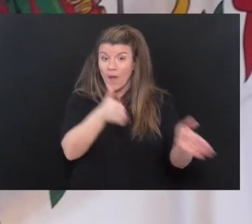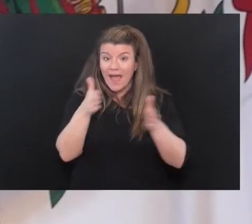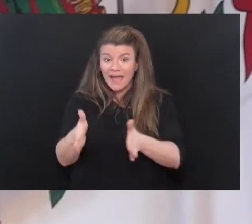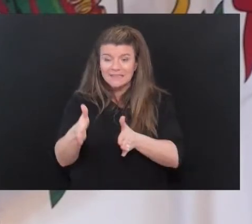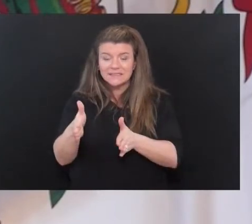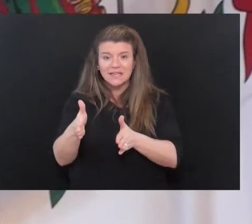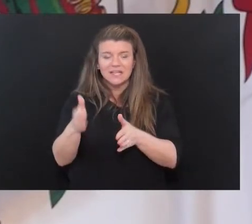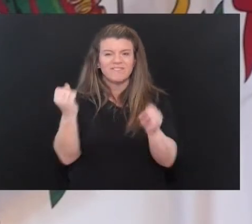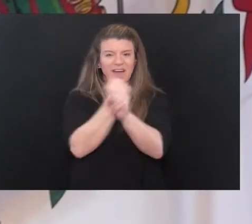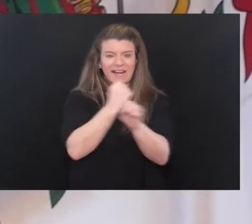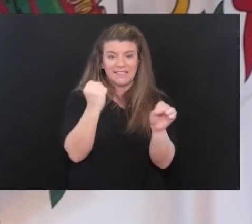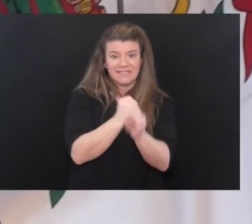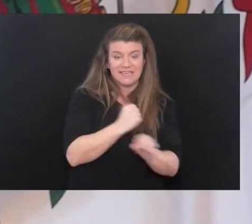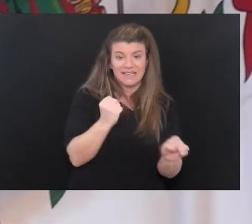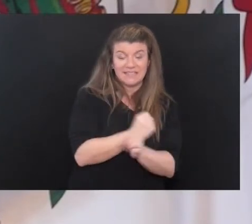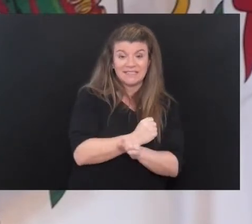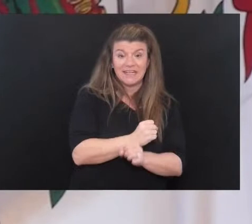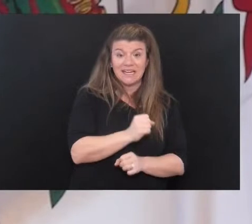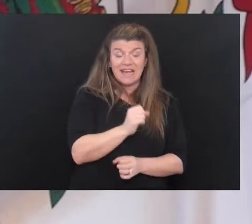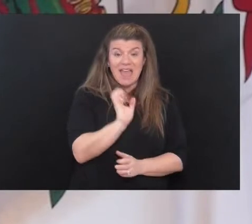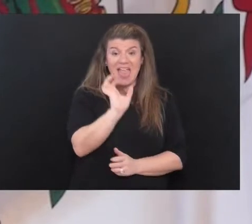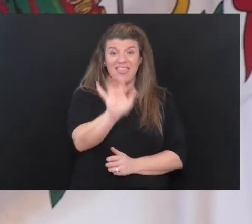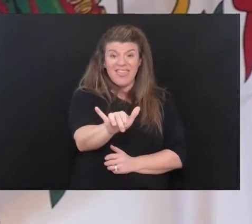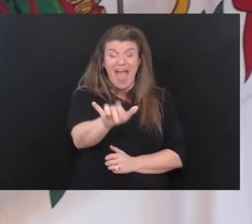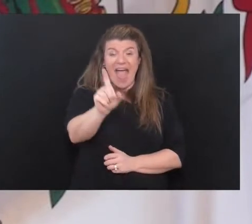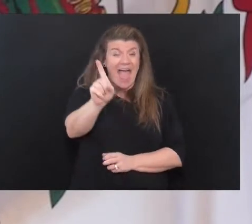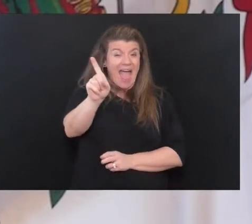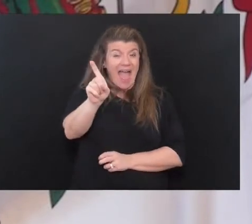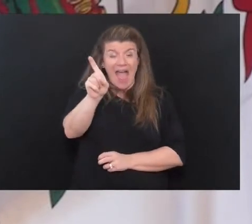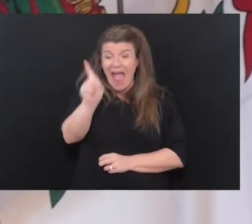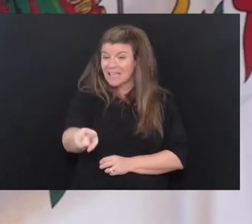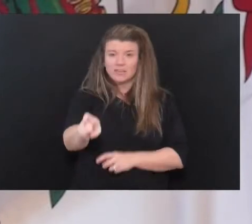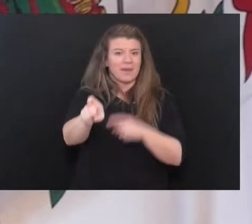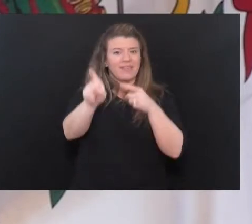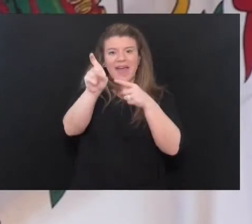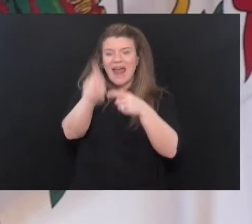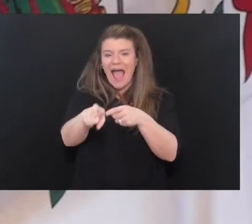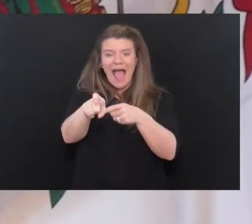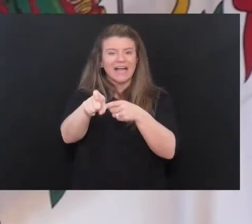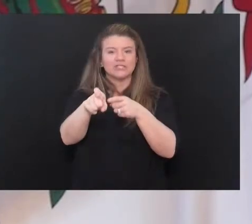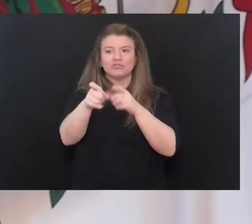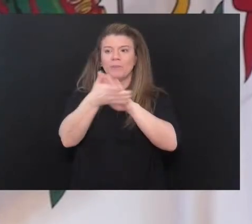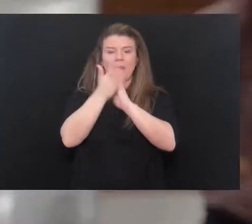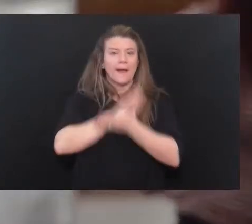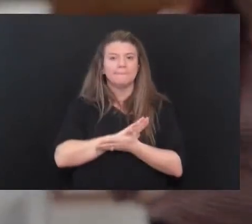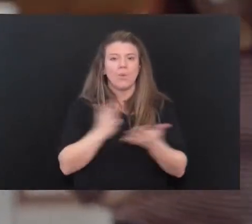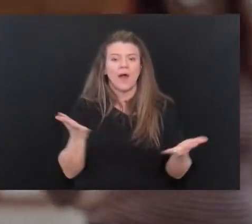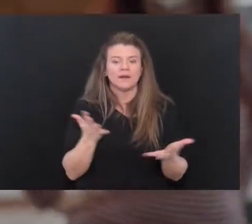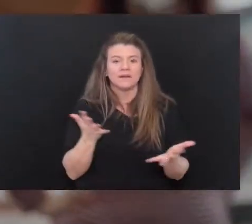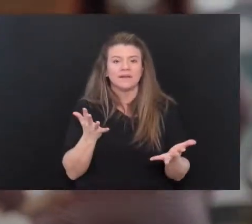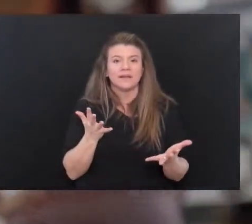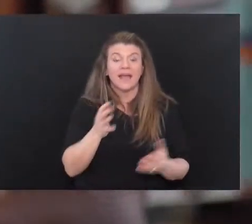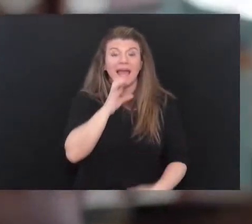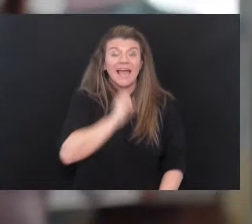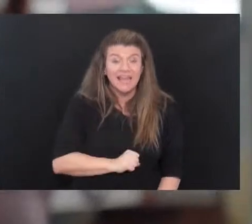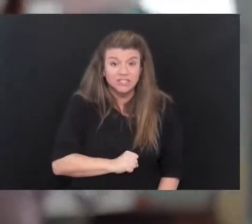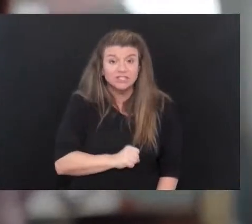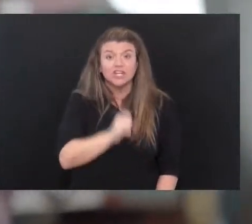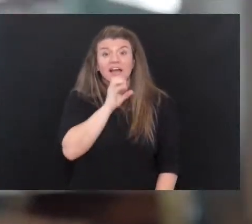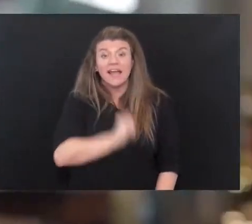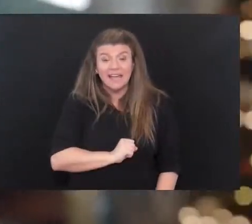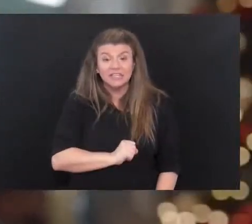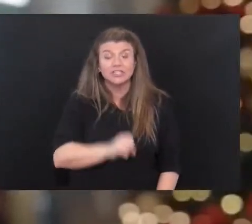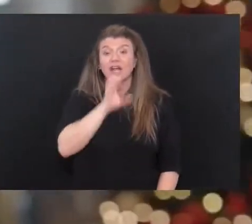combat this, and that has to come down to age.